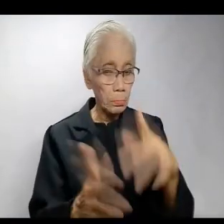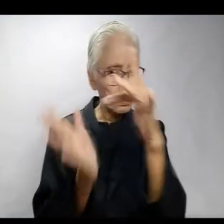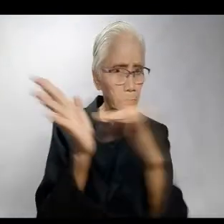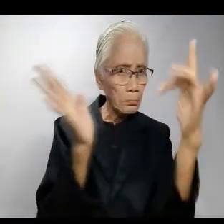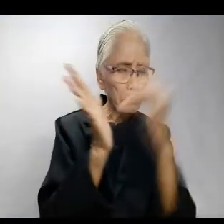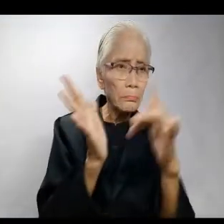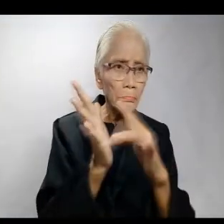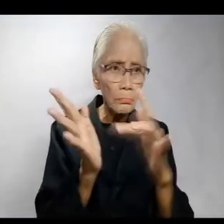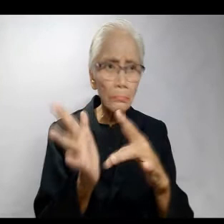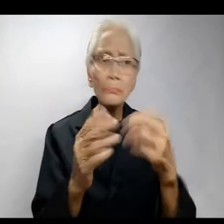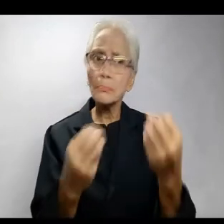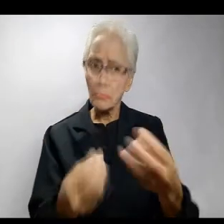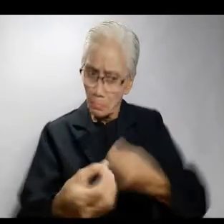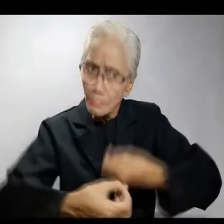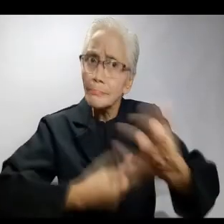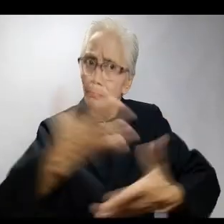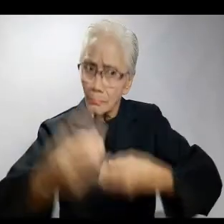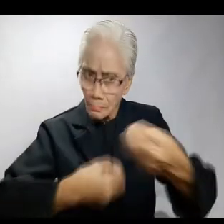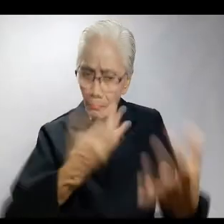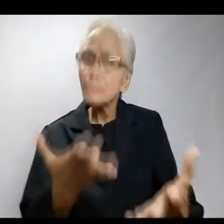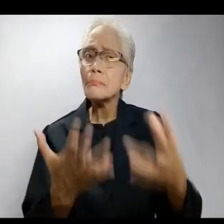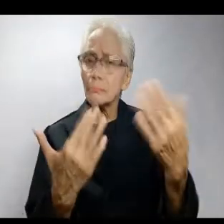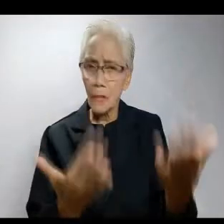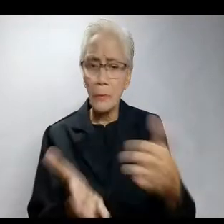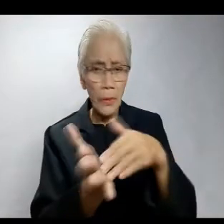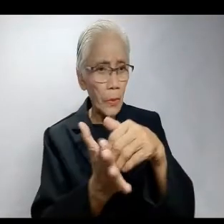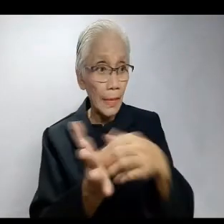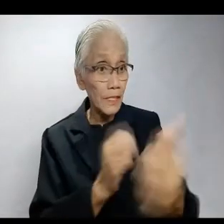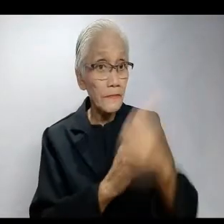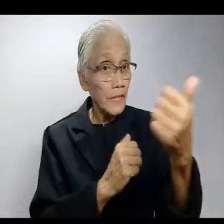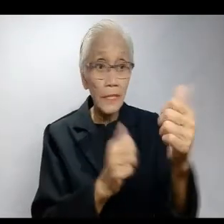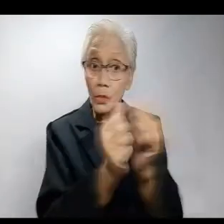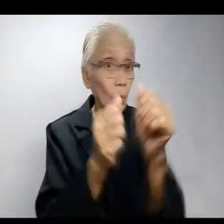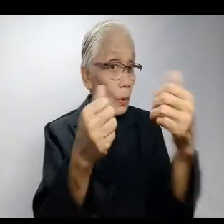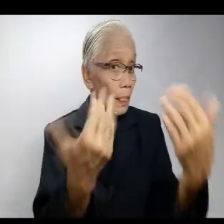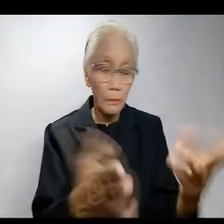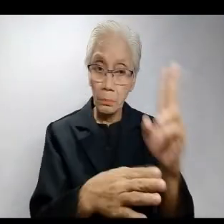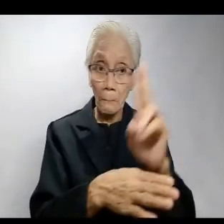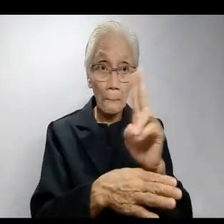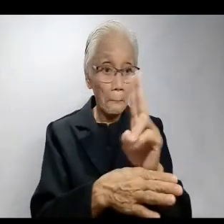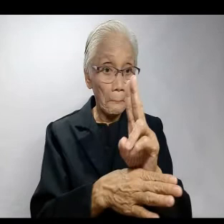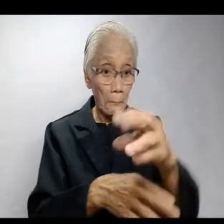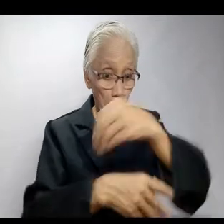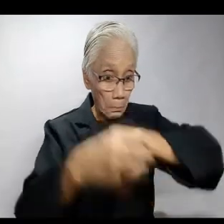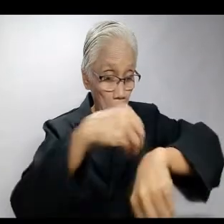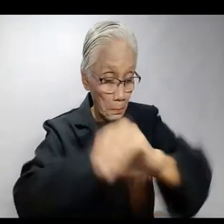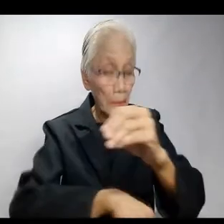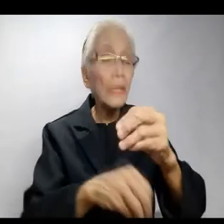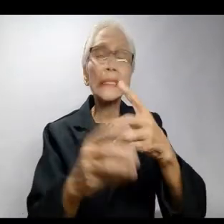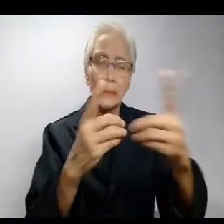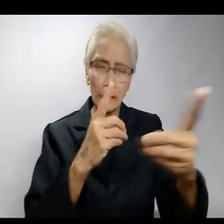habitually takes advantage of the generosity or the weakness of others without making any useful